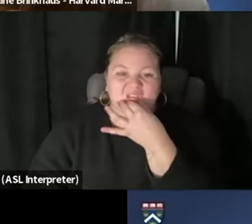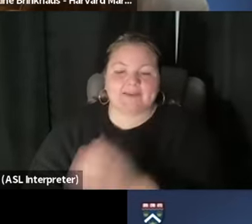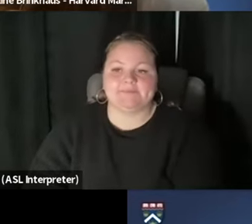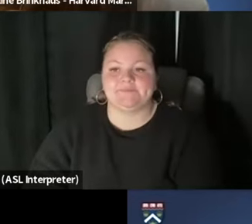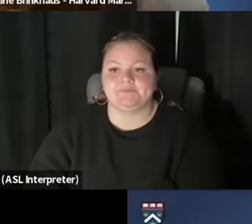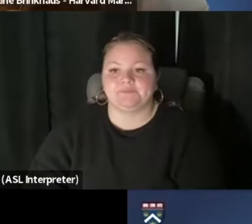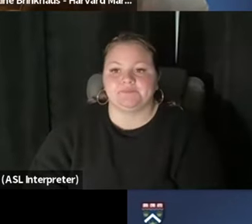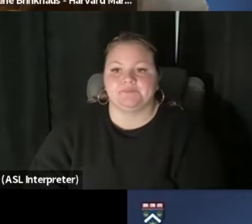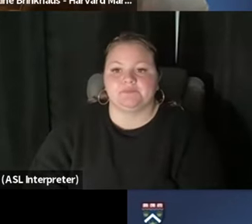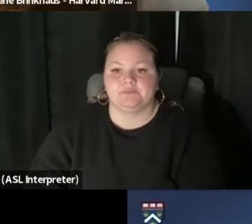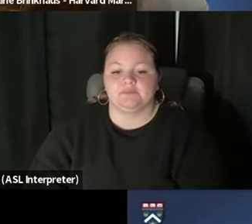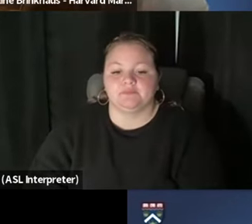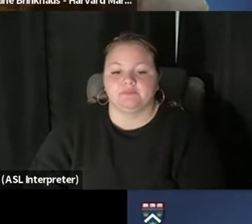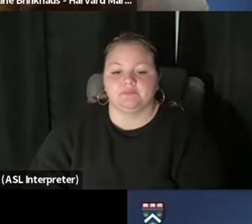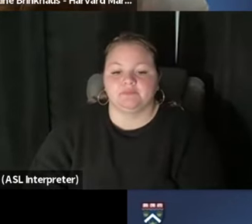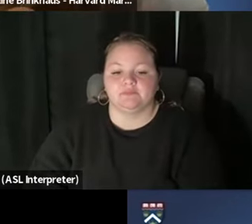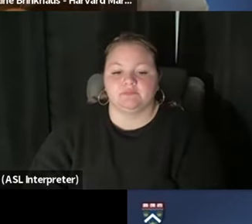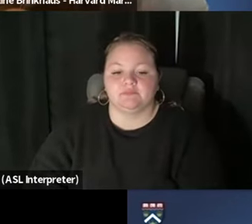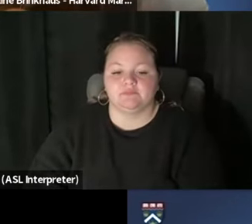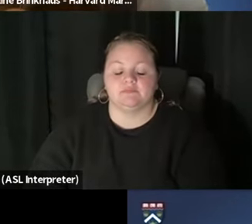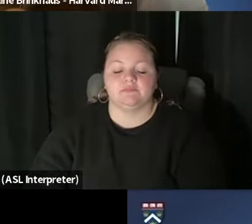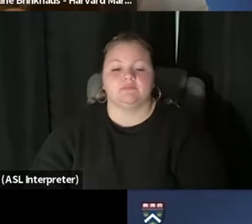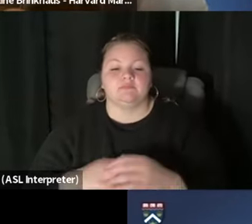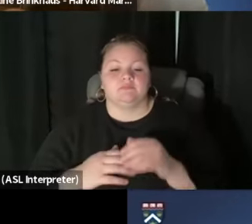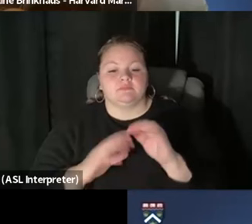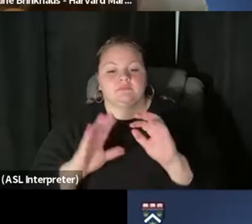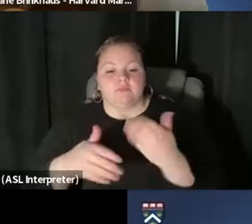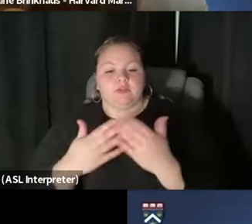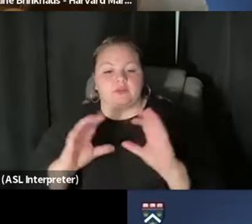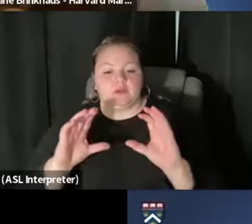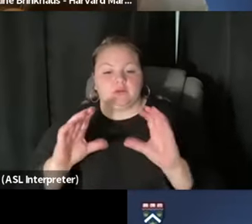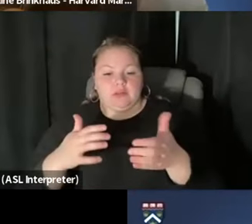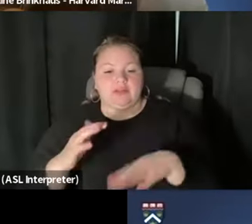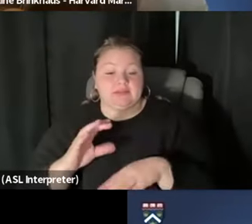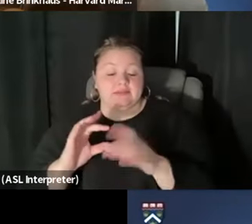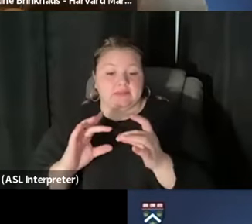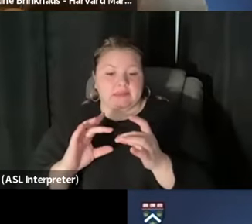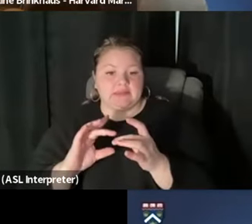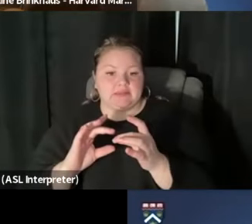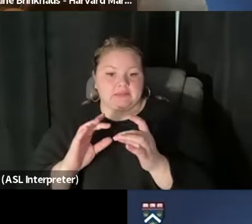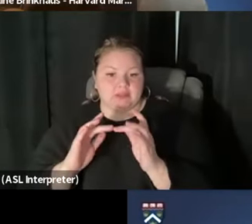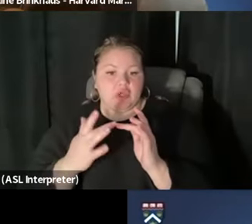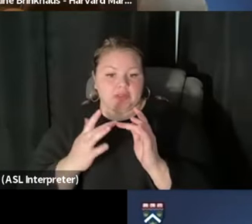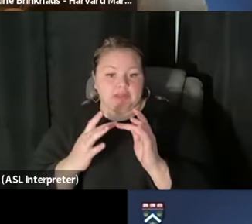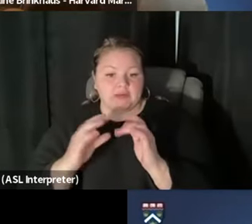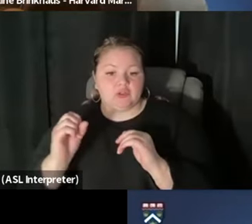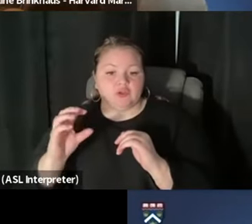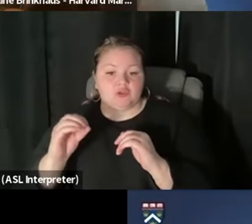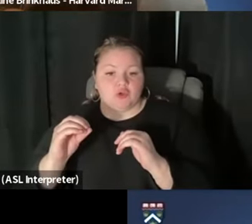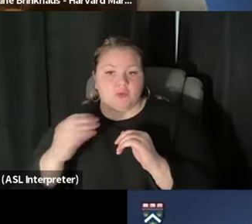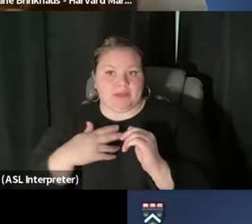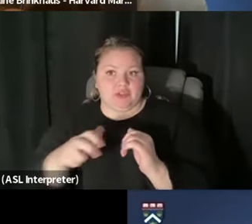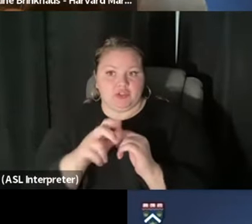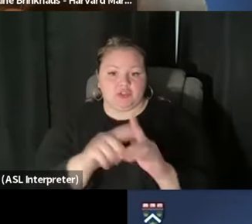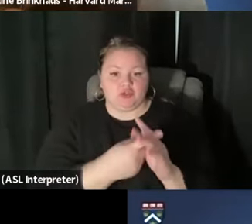So as the whole course content is online, right? So it was like my whole journey started from the COVID time. Everything was